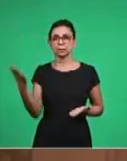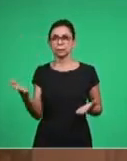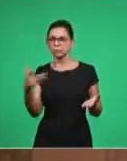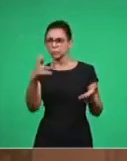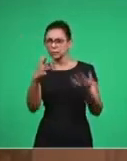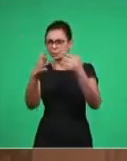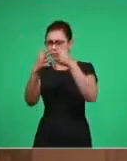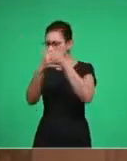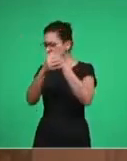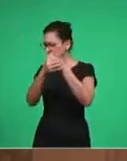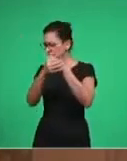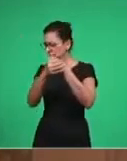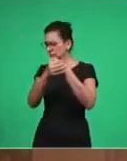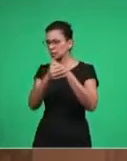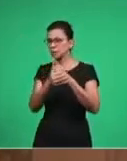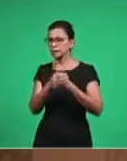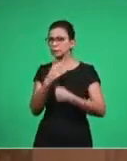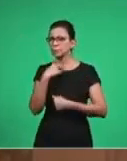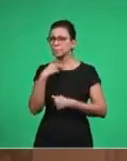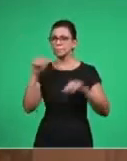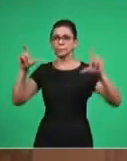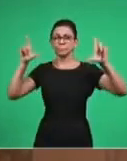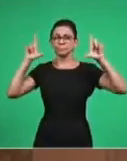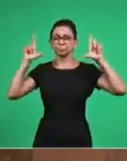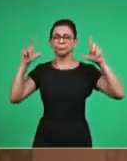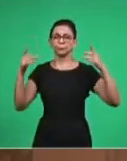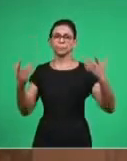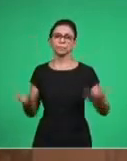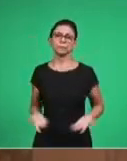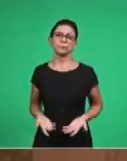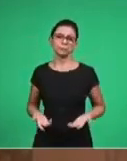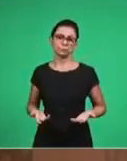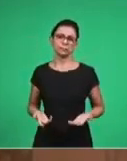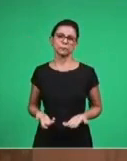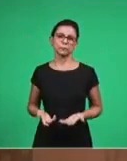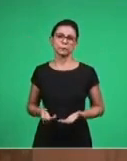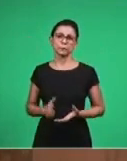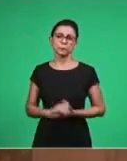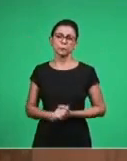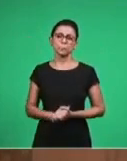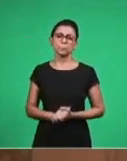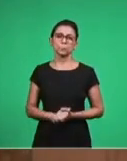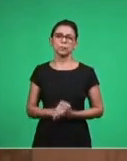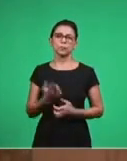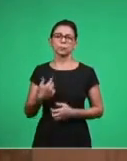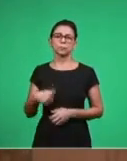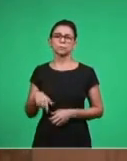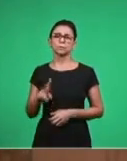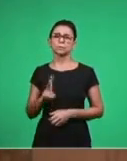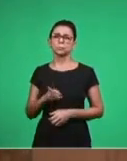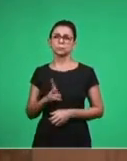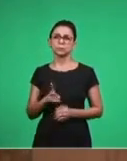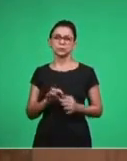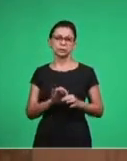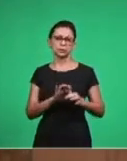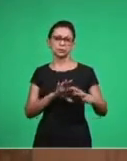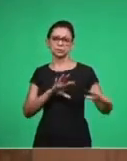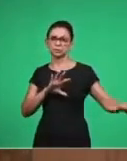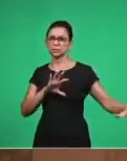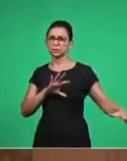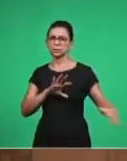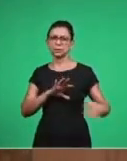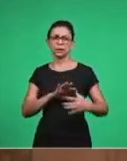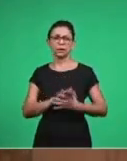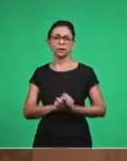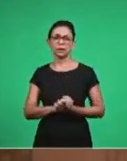of the Holy Spirit. And the wings has to take the church higher.